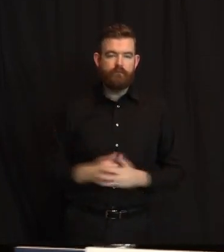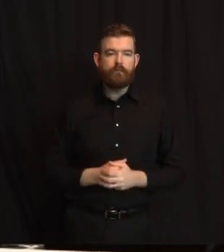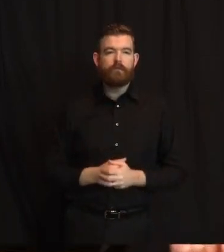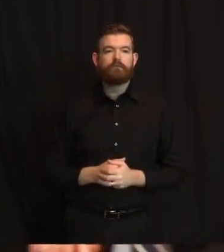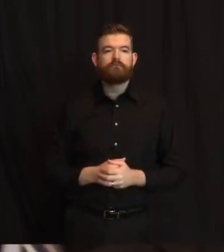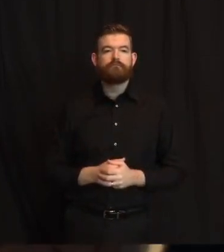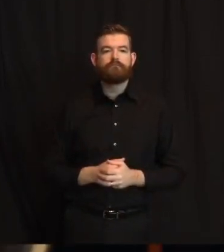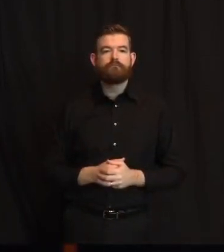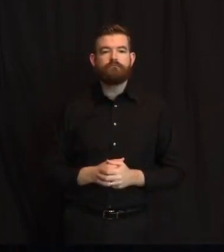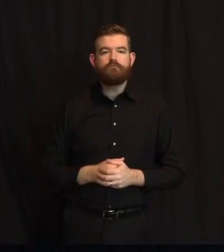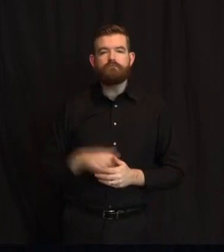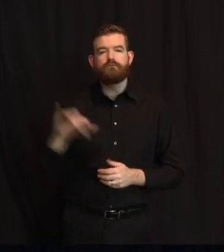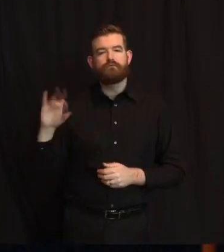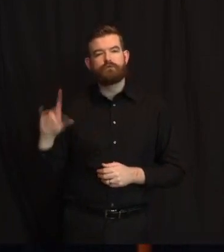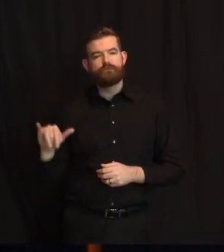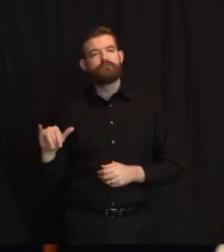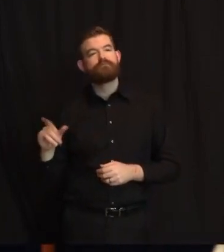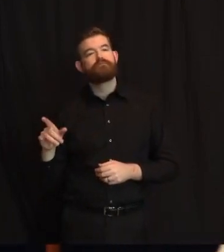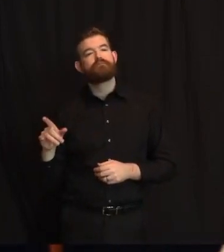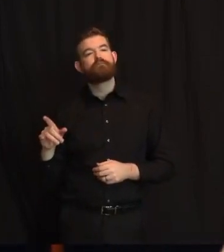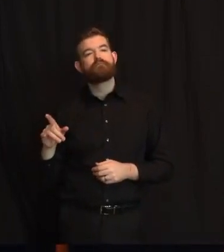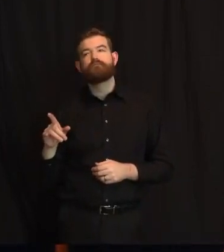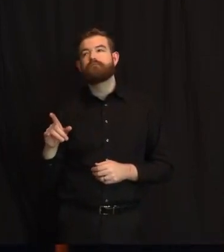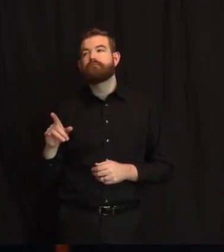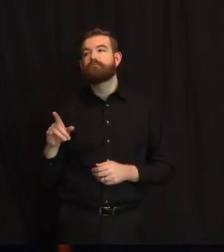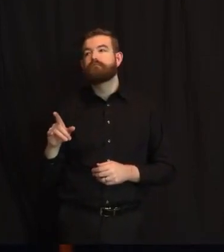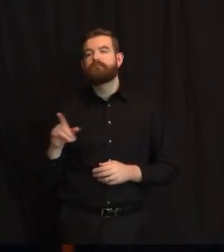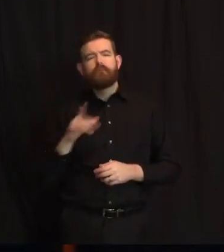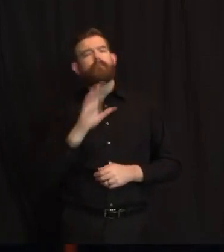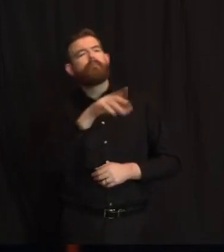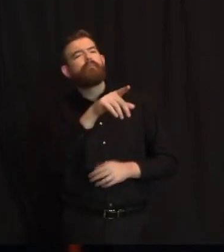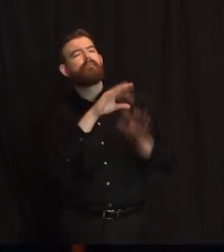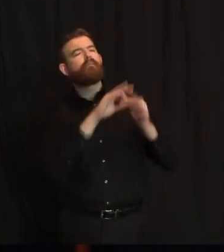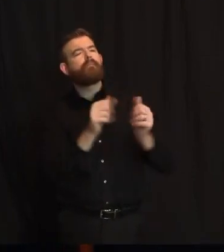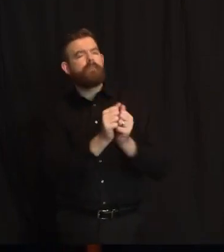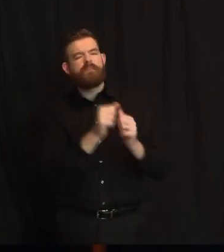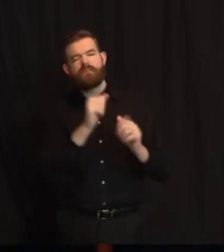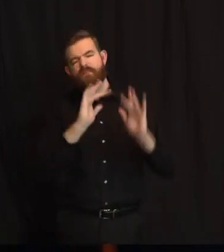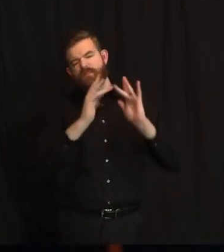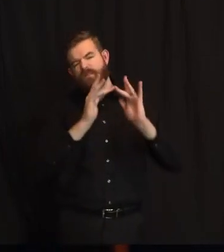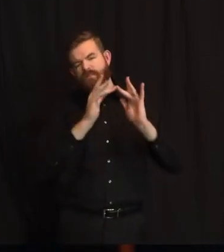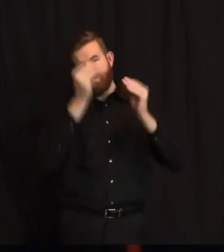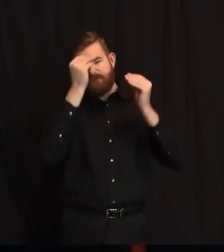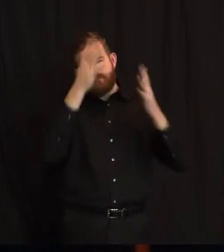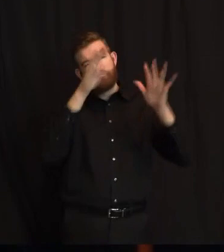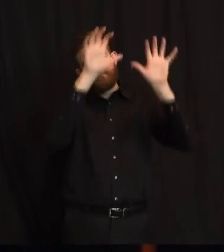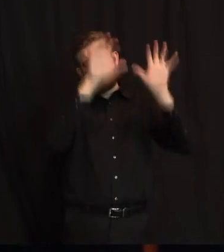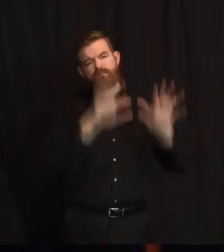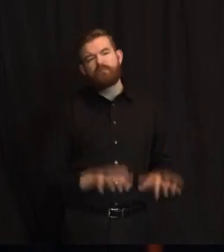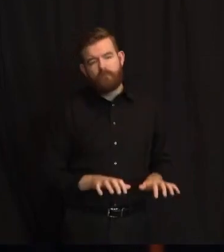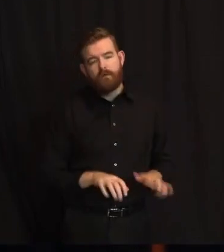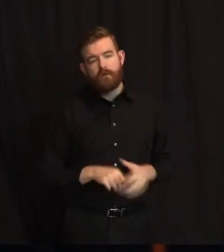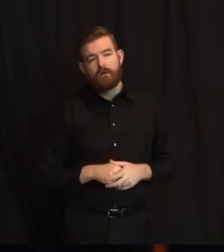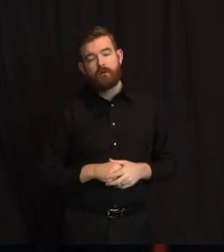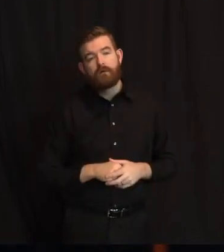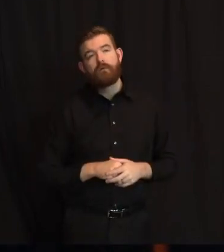We have a general breakdown on a percentage basis of the 990. So